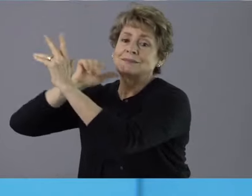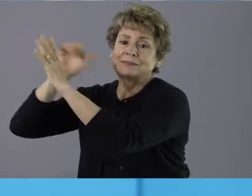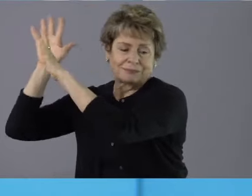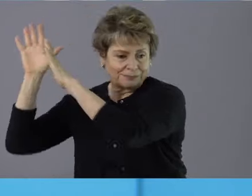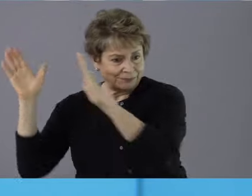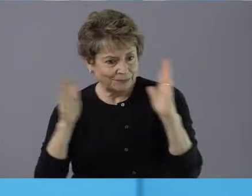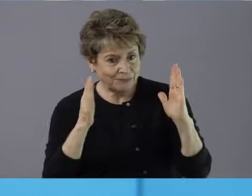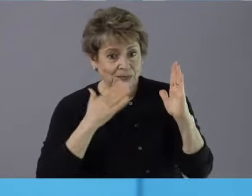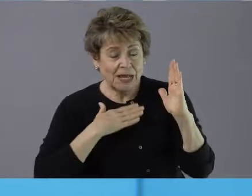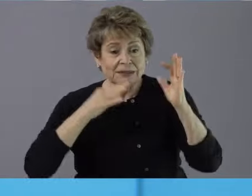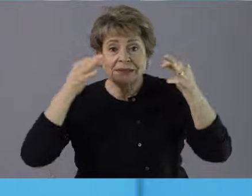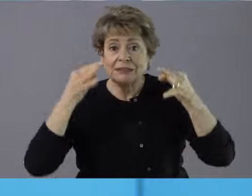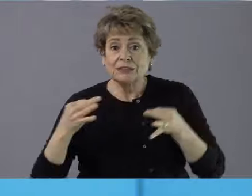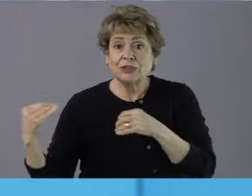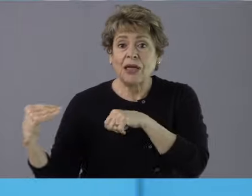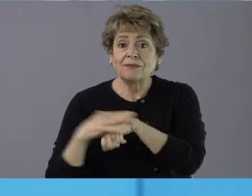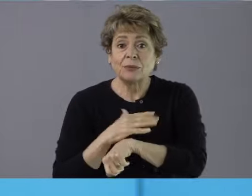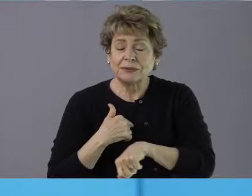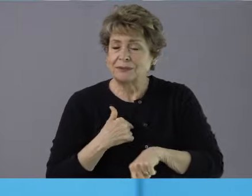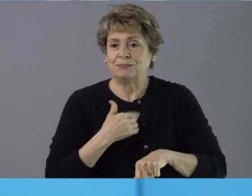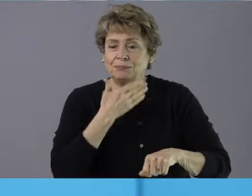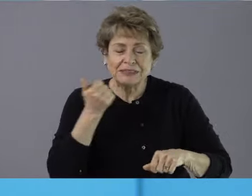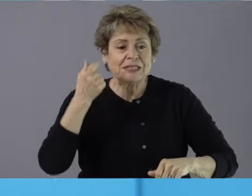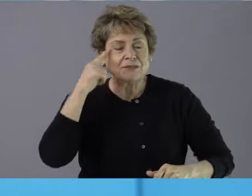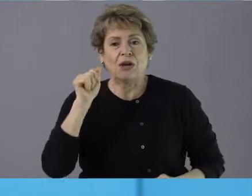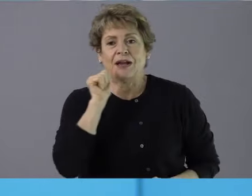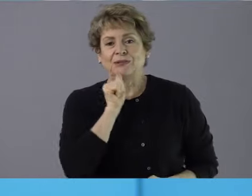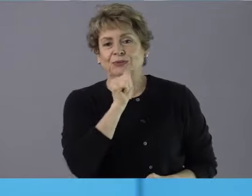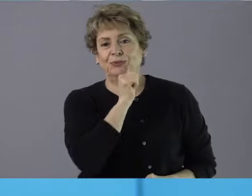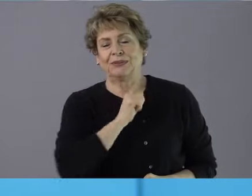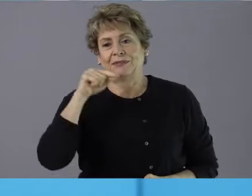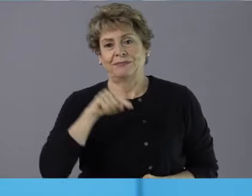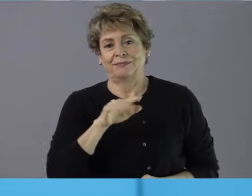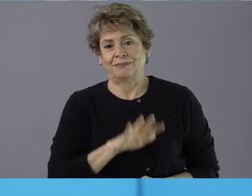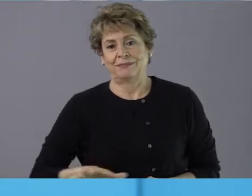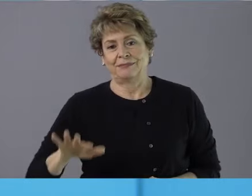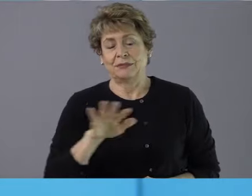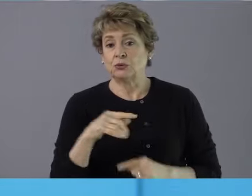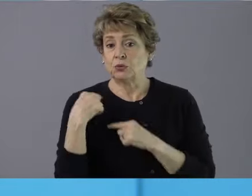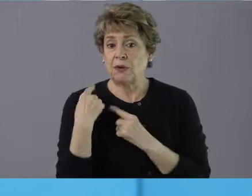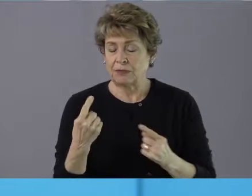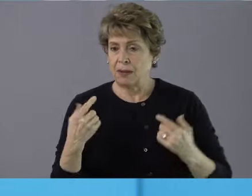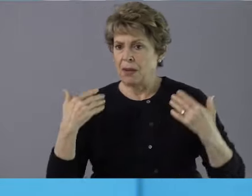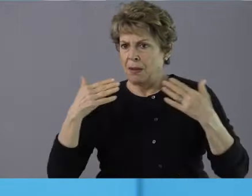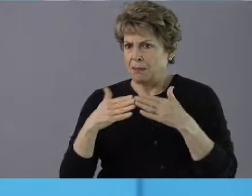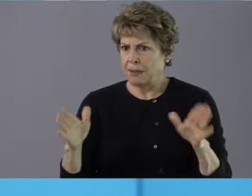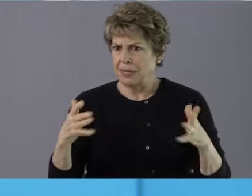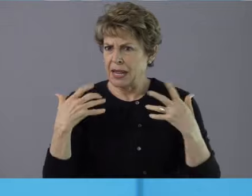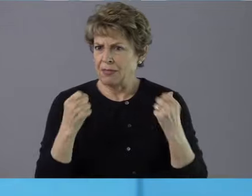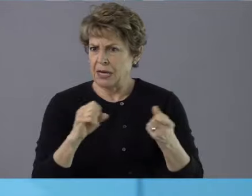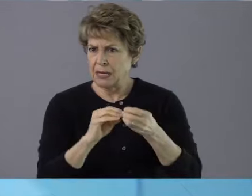our decisions to date have been informed by public health. Thank you, Billy. We'll go to